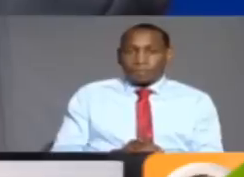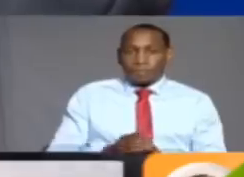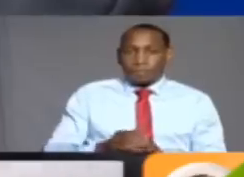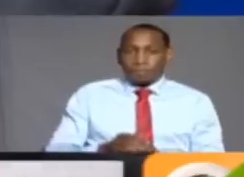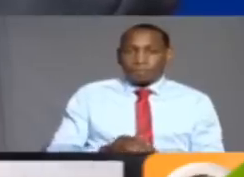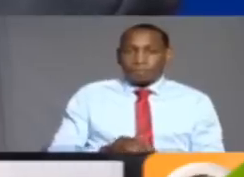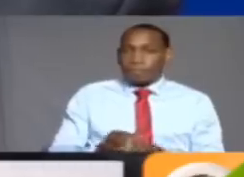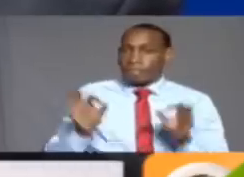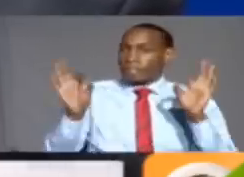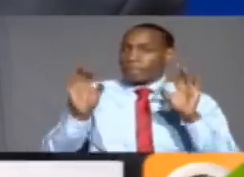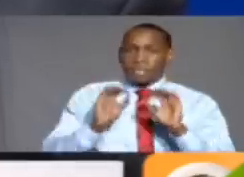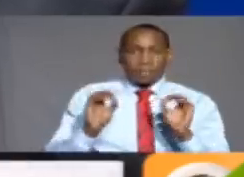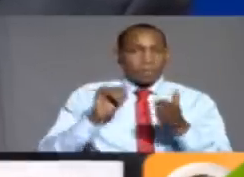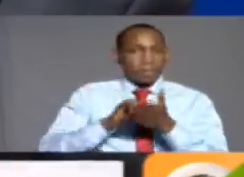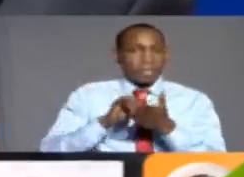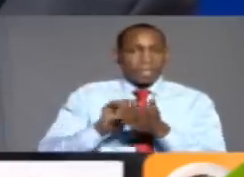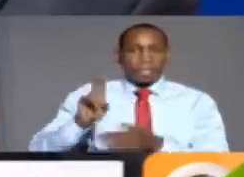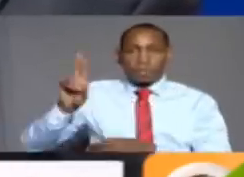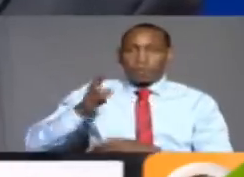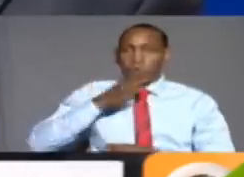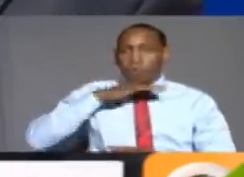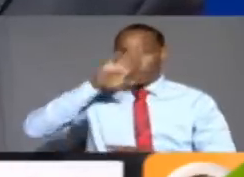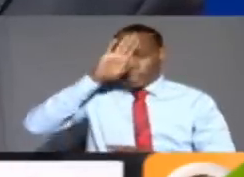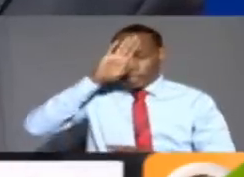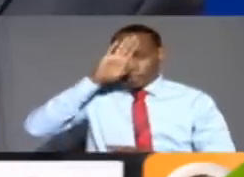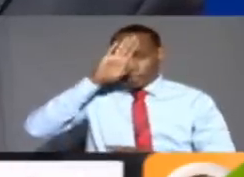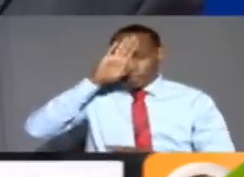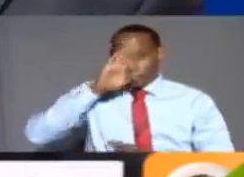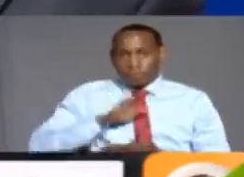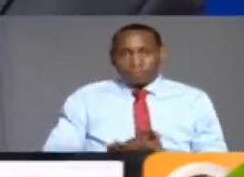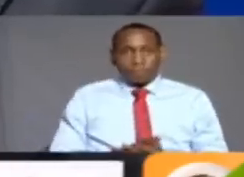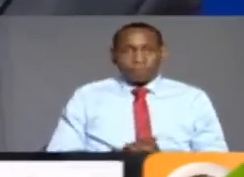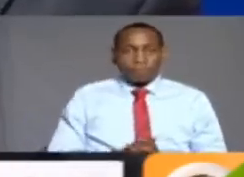got he got frustrated and he got upset